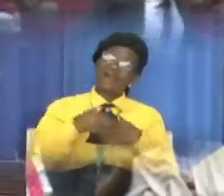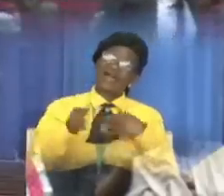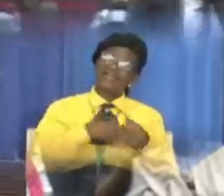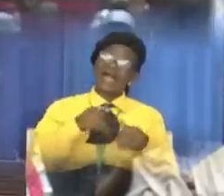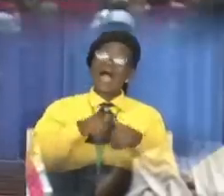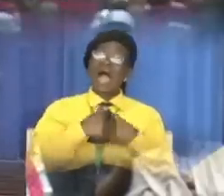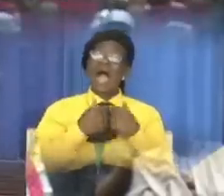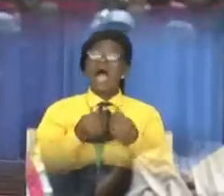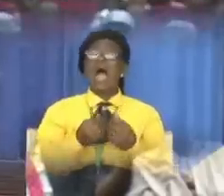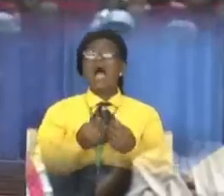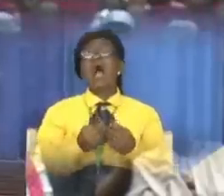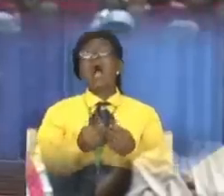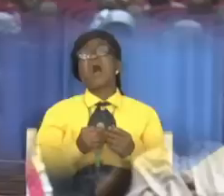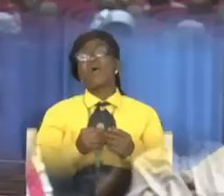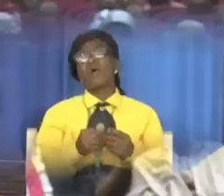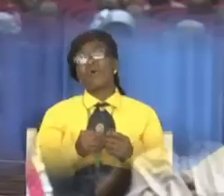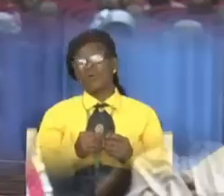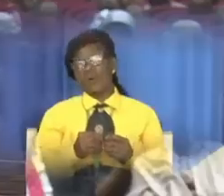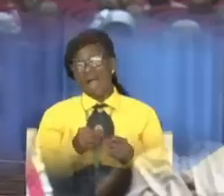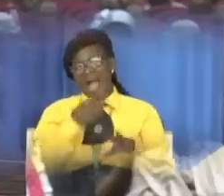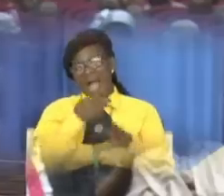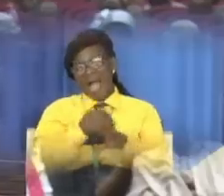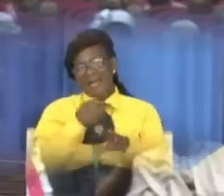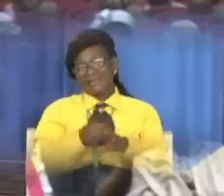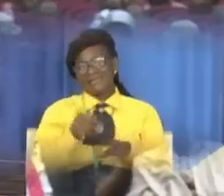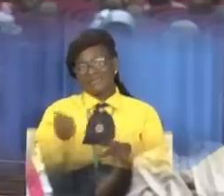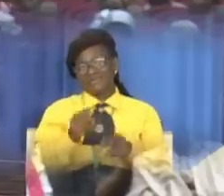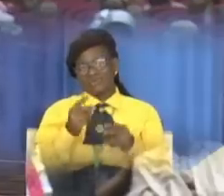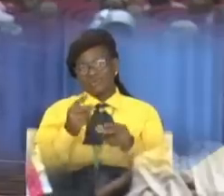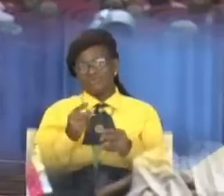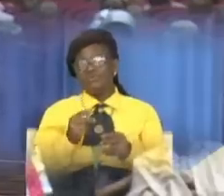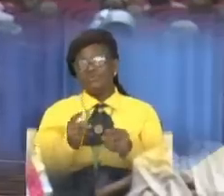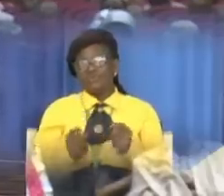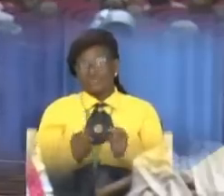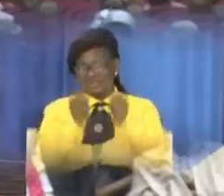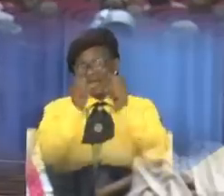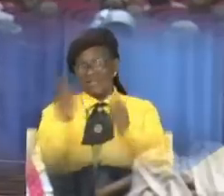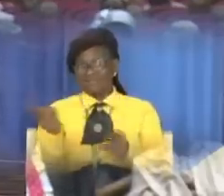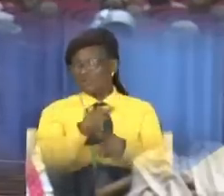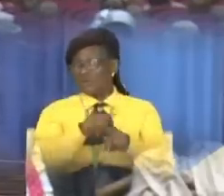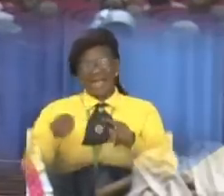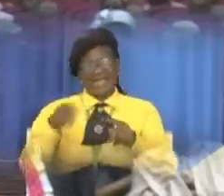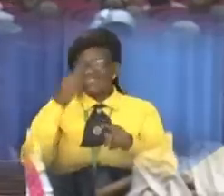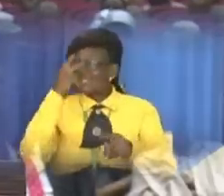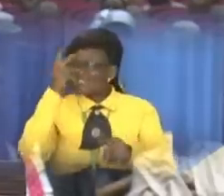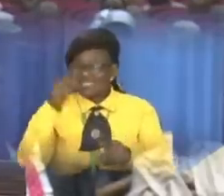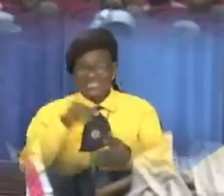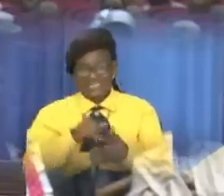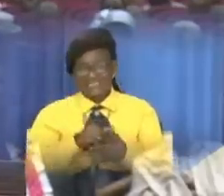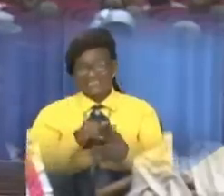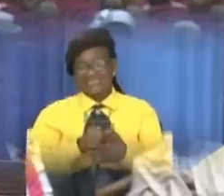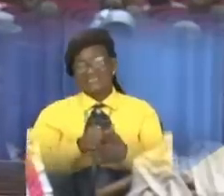Even at times when you have to use mirrors, you have to use two to begin to get a glimpse.